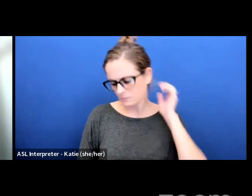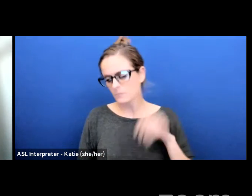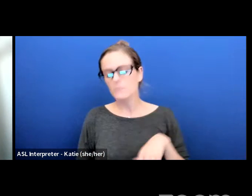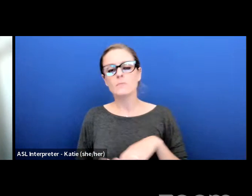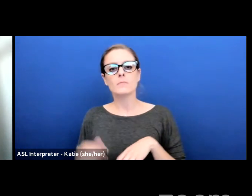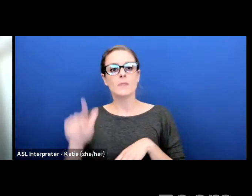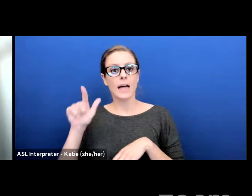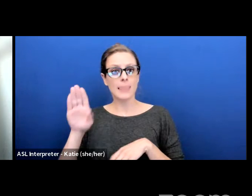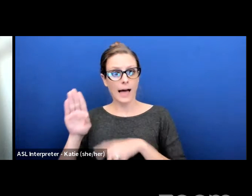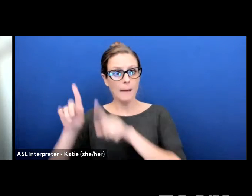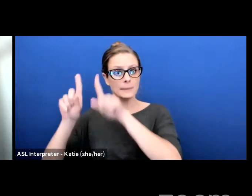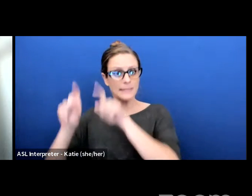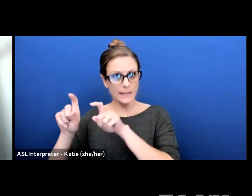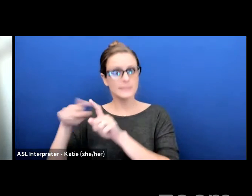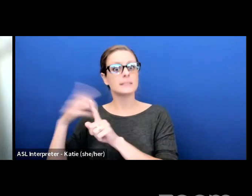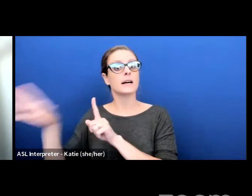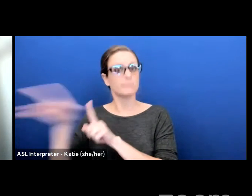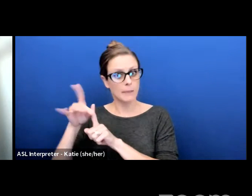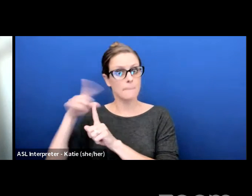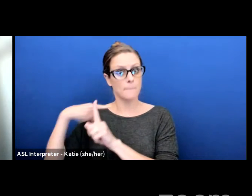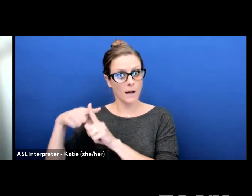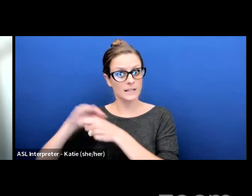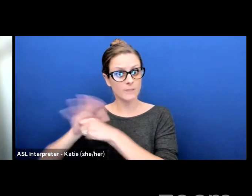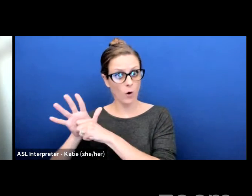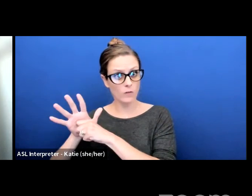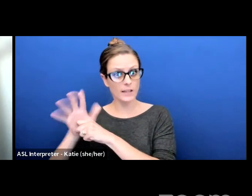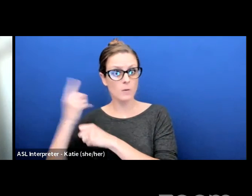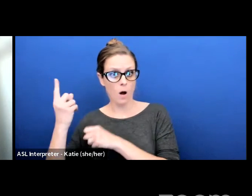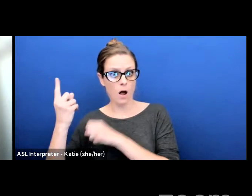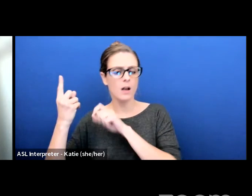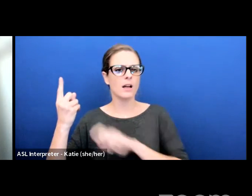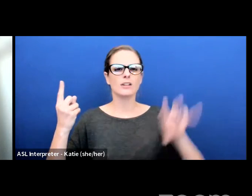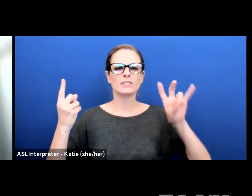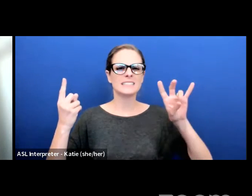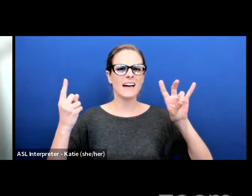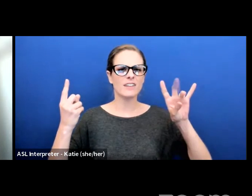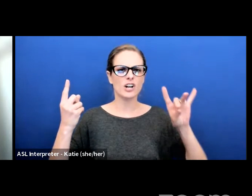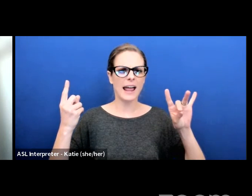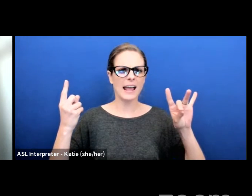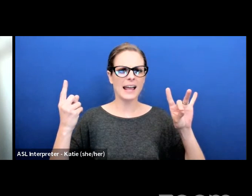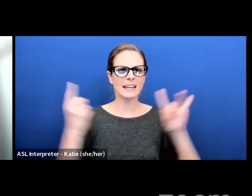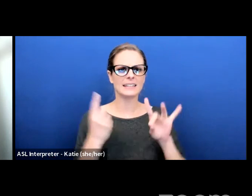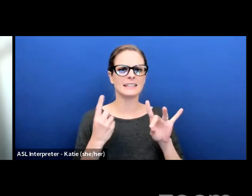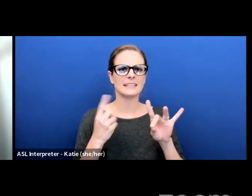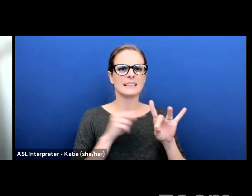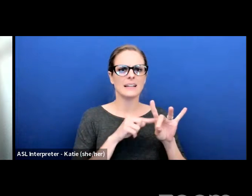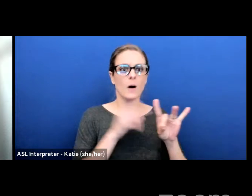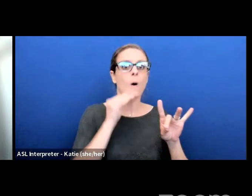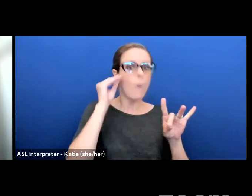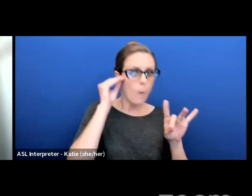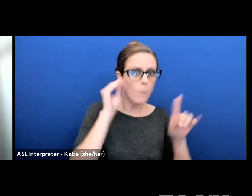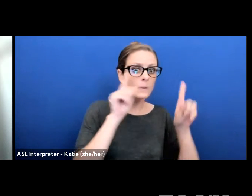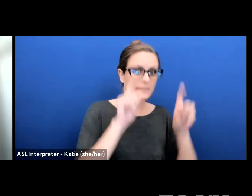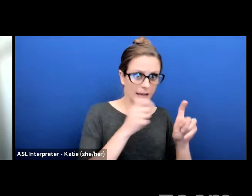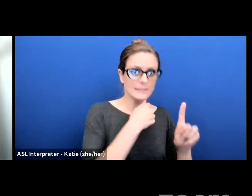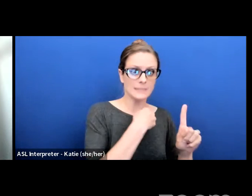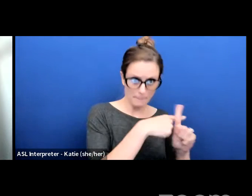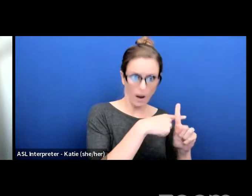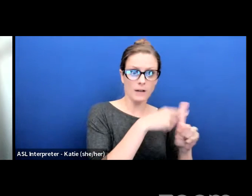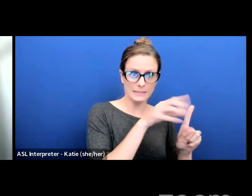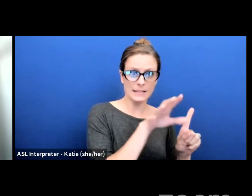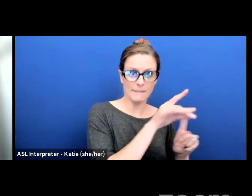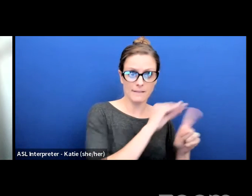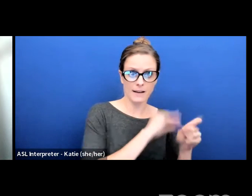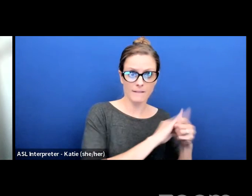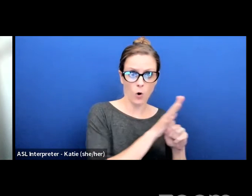positive COVID, there's like 7 or 8, someone can correct me if I got the number wrong, 7 or 8 home tests that were positive.